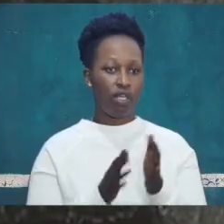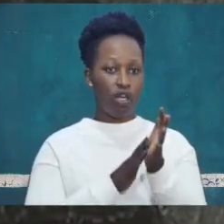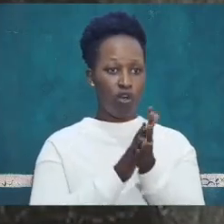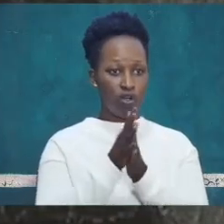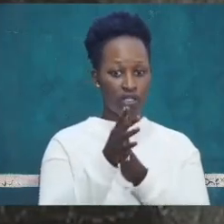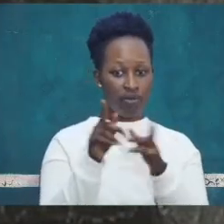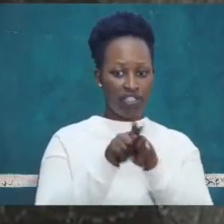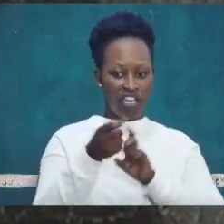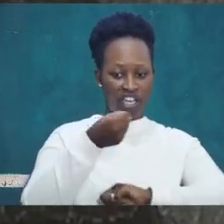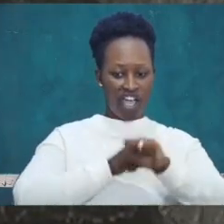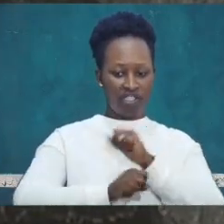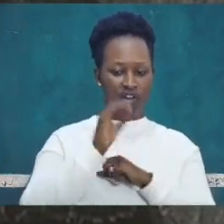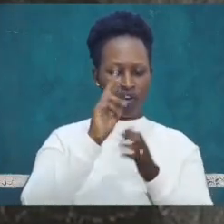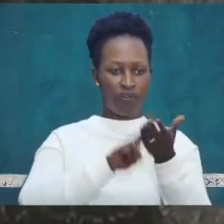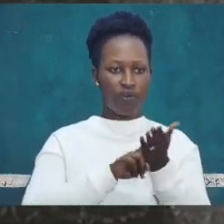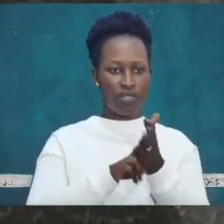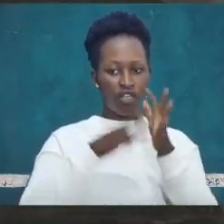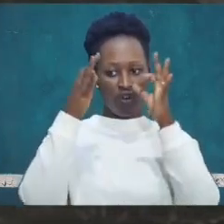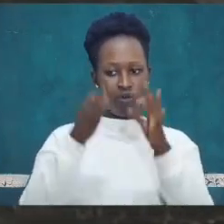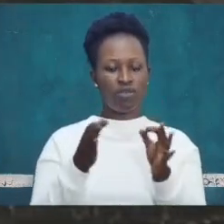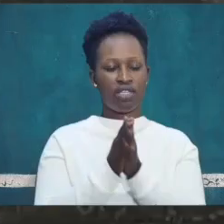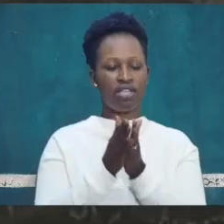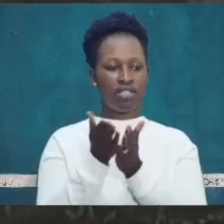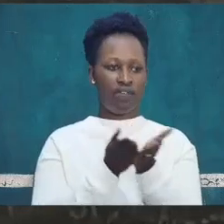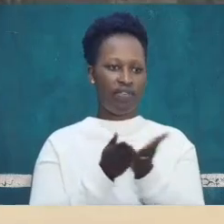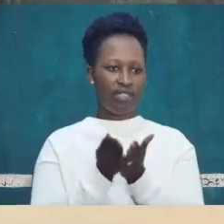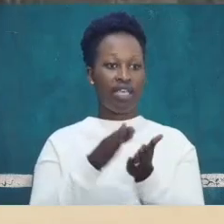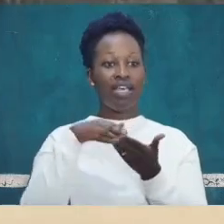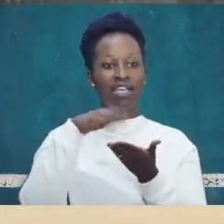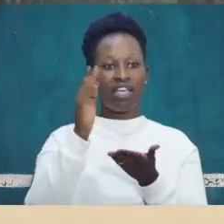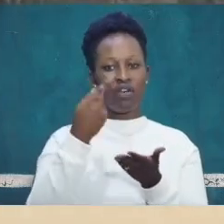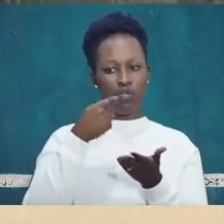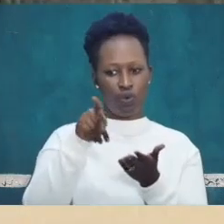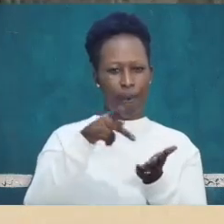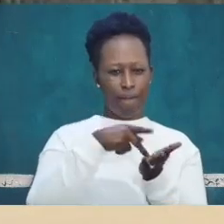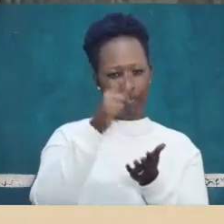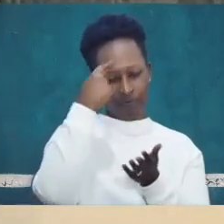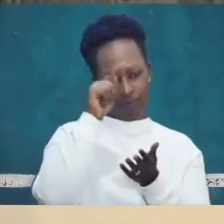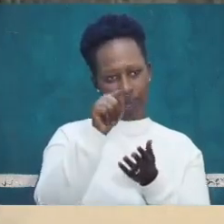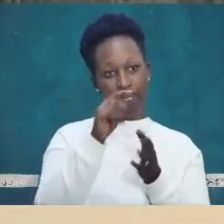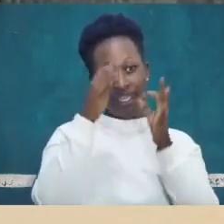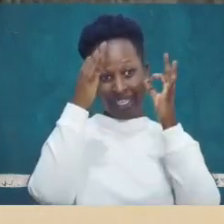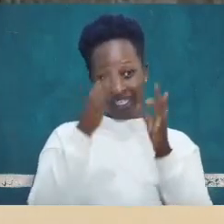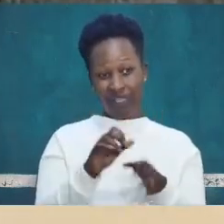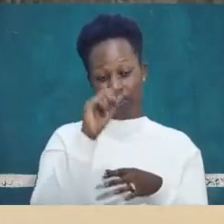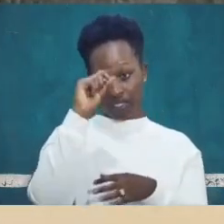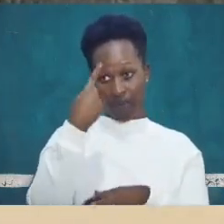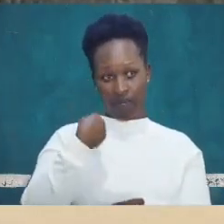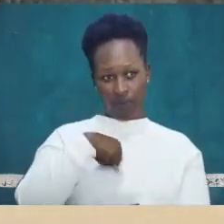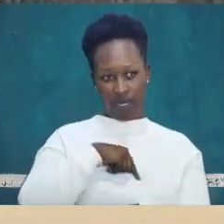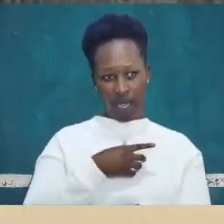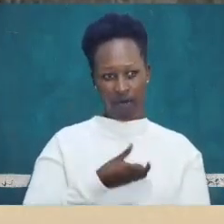is the act of using goods and services to satisfy human needs. In most cases here, you pay for them. So one of the factors, we have